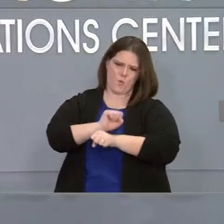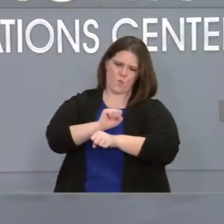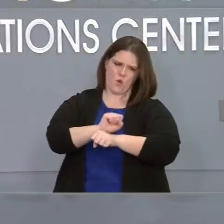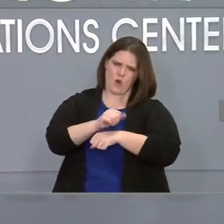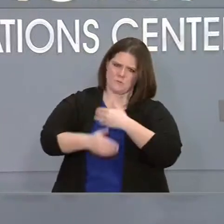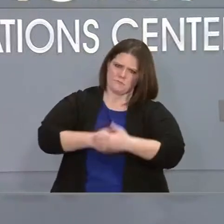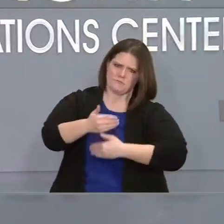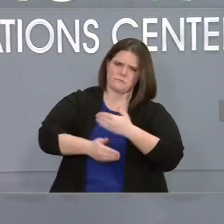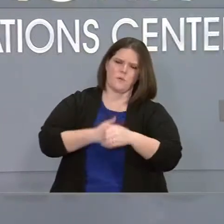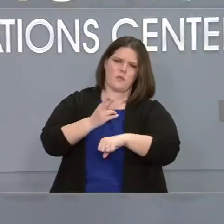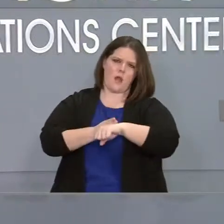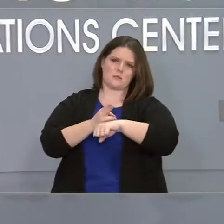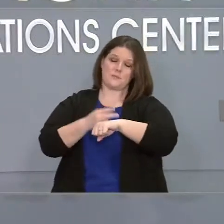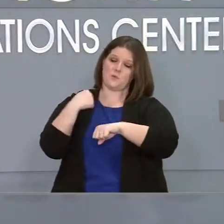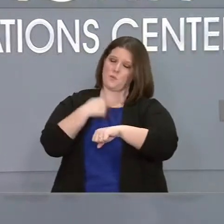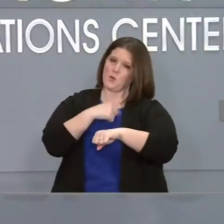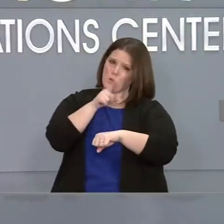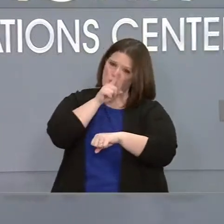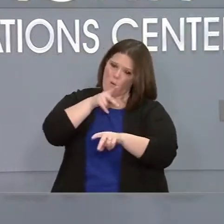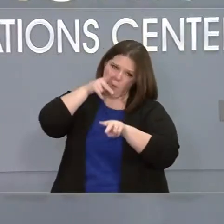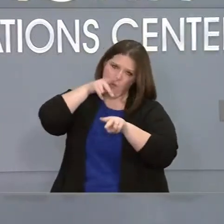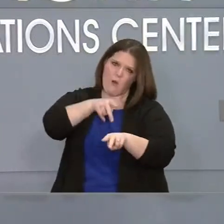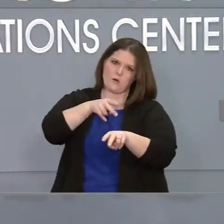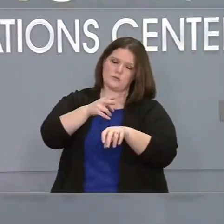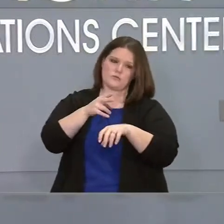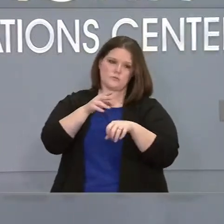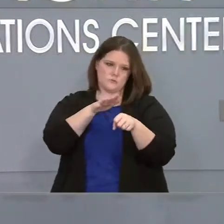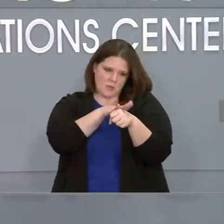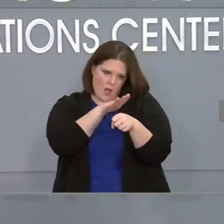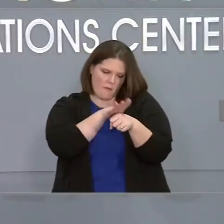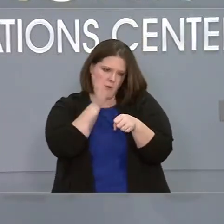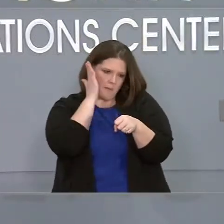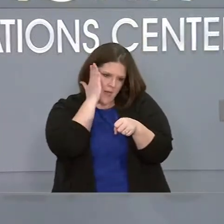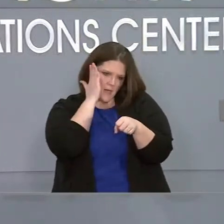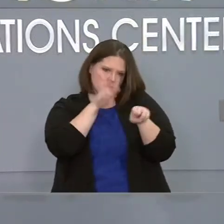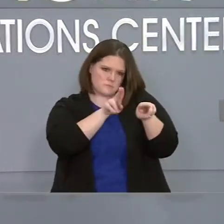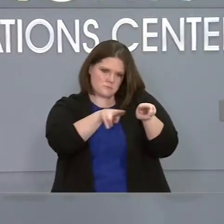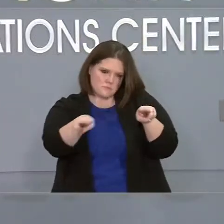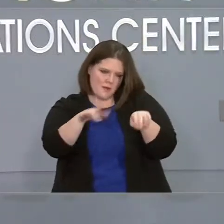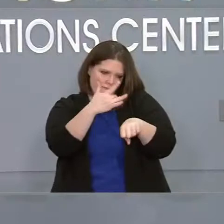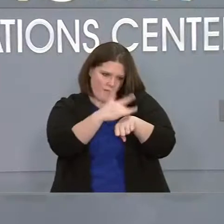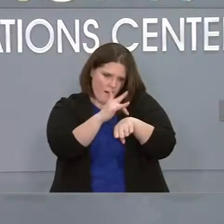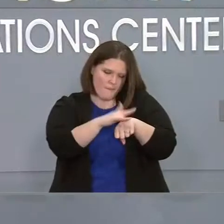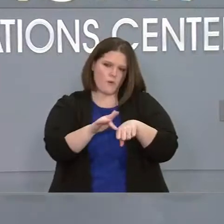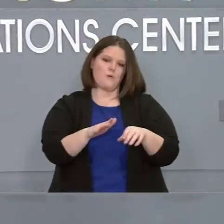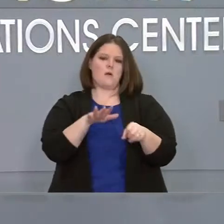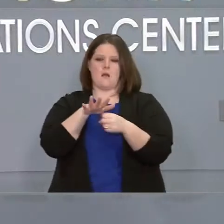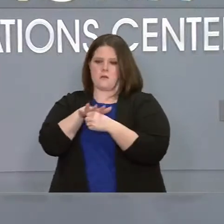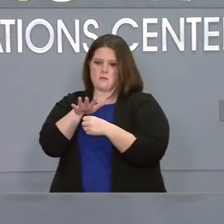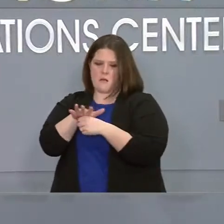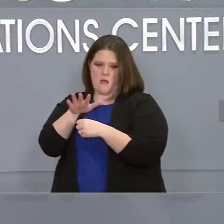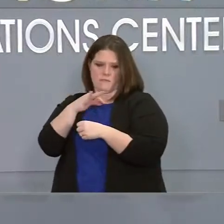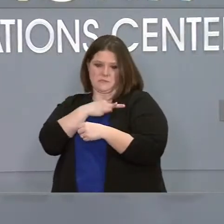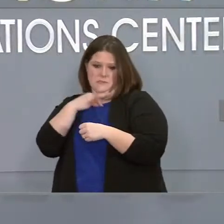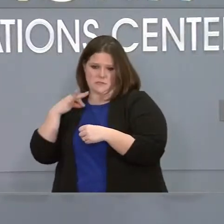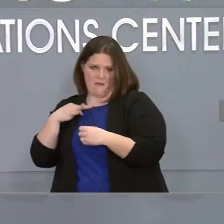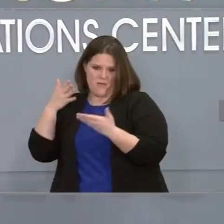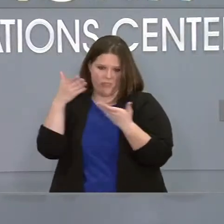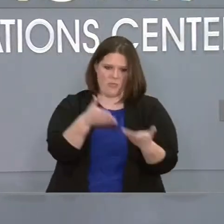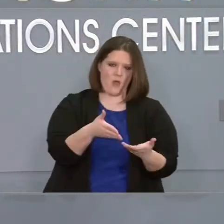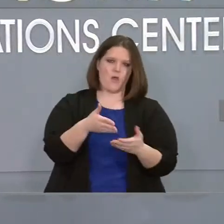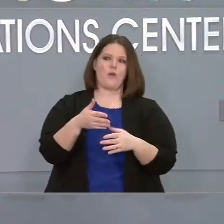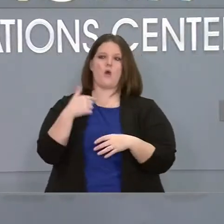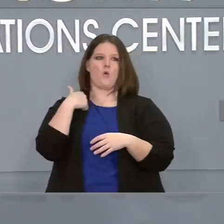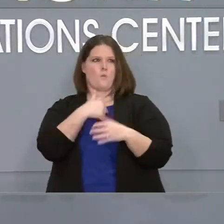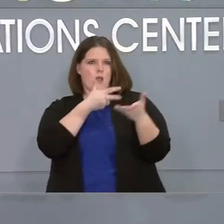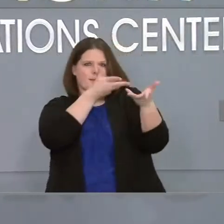kept a close watch on hospital beds and staffing those hospital beds, have been in close contact with hospital